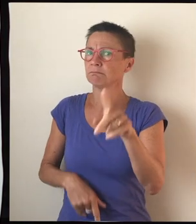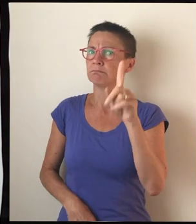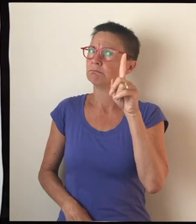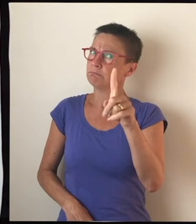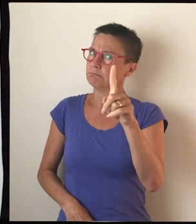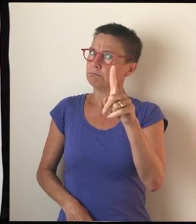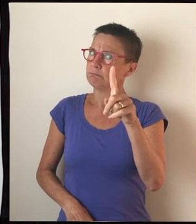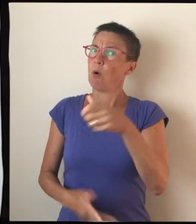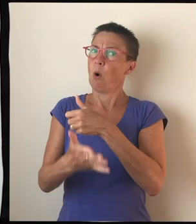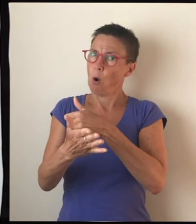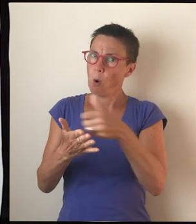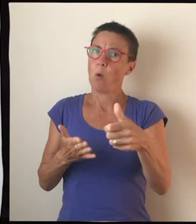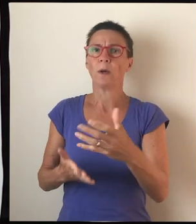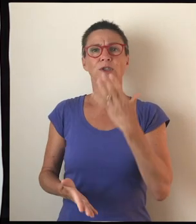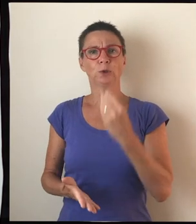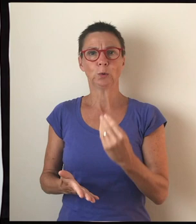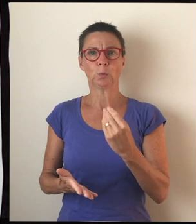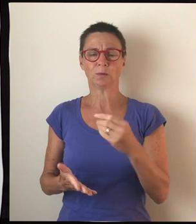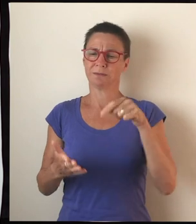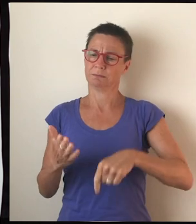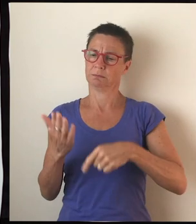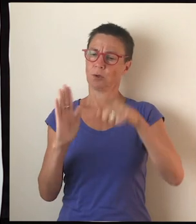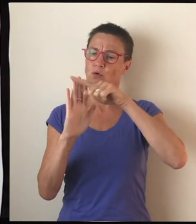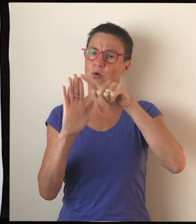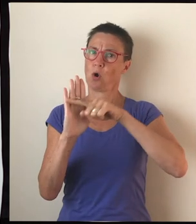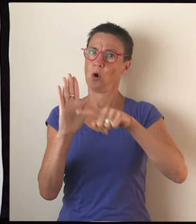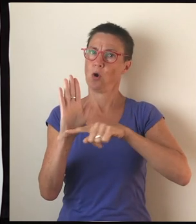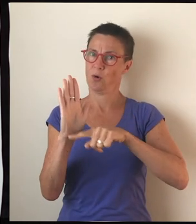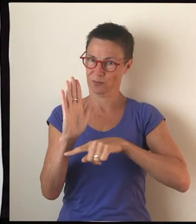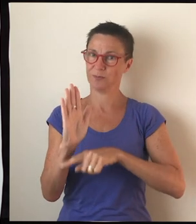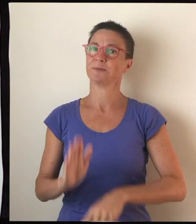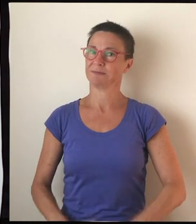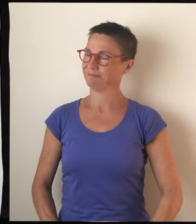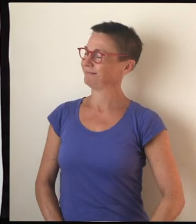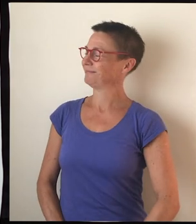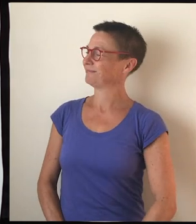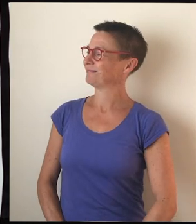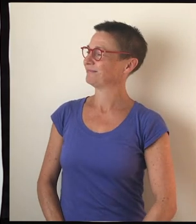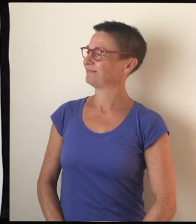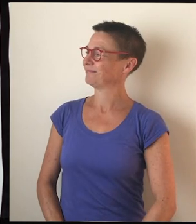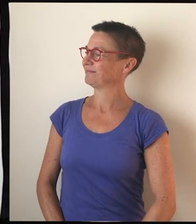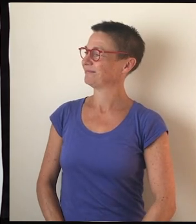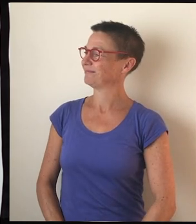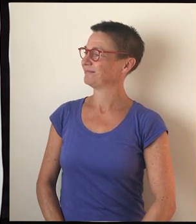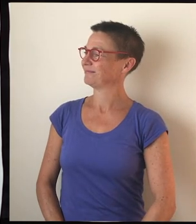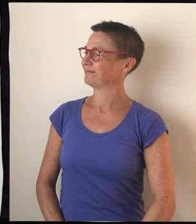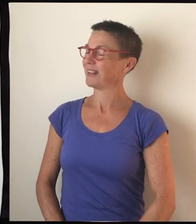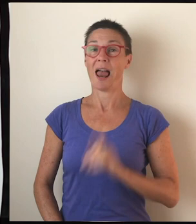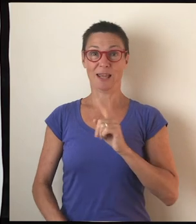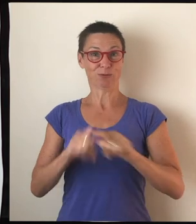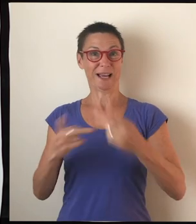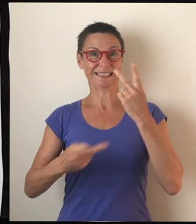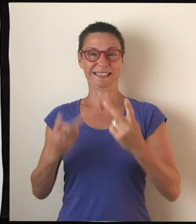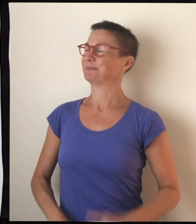wag your finger and sing, always use the Green Cross Code. Okay, let's put it all